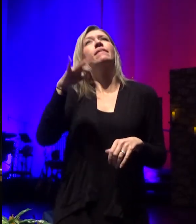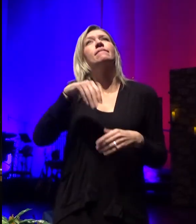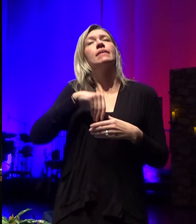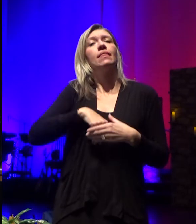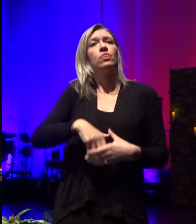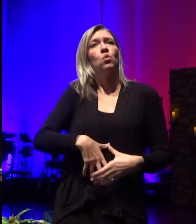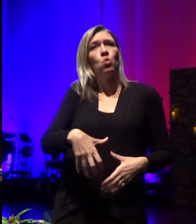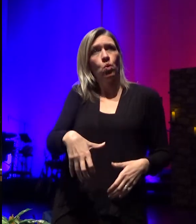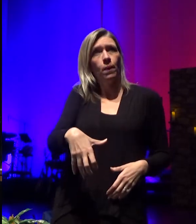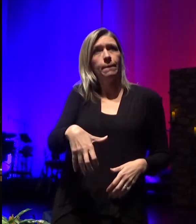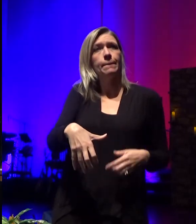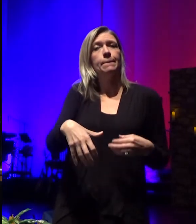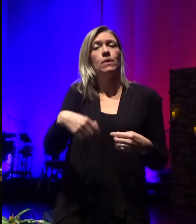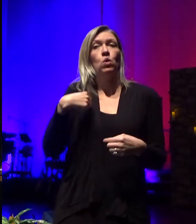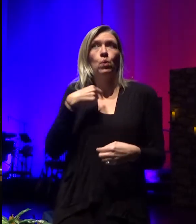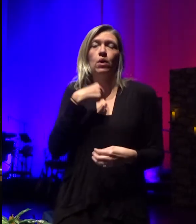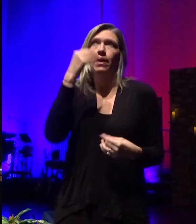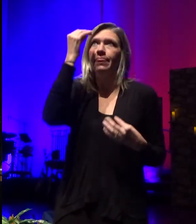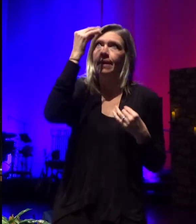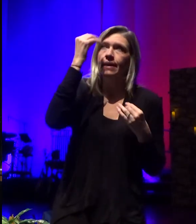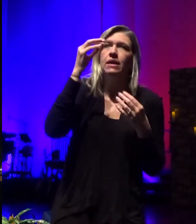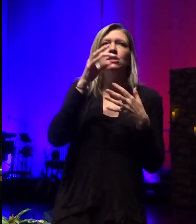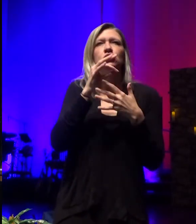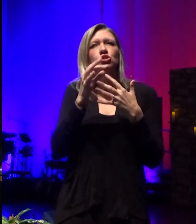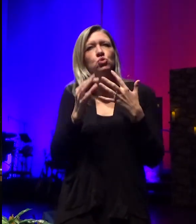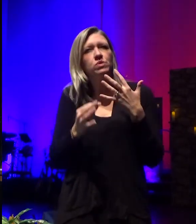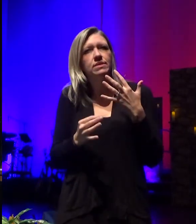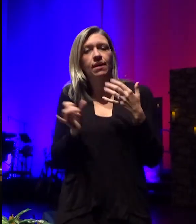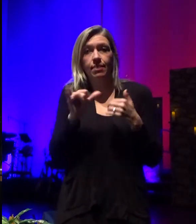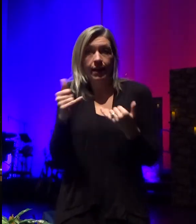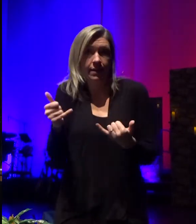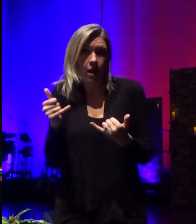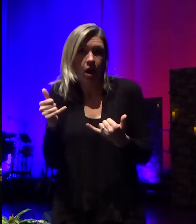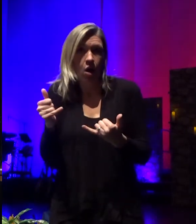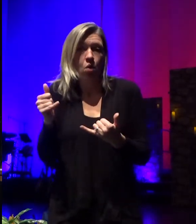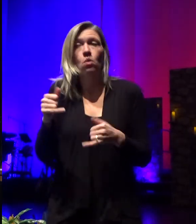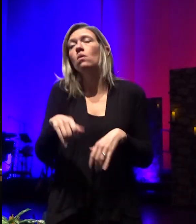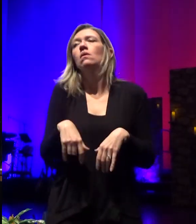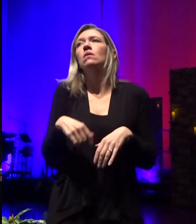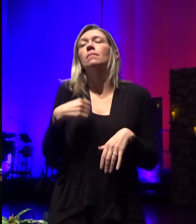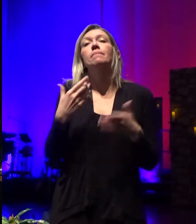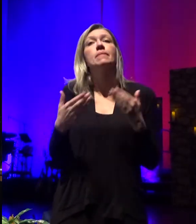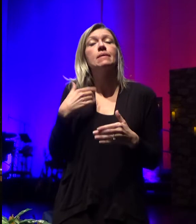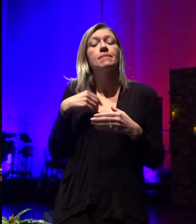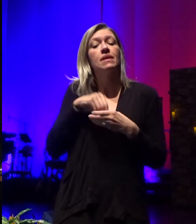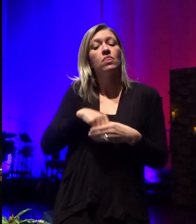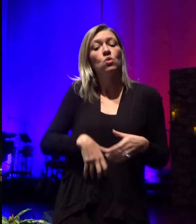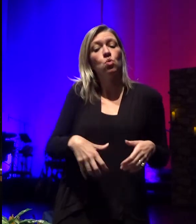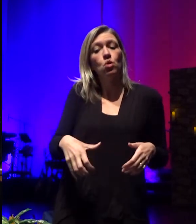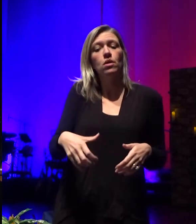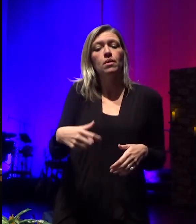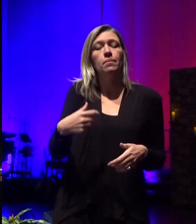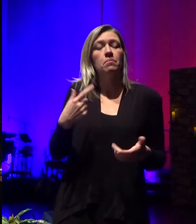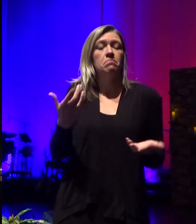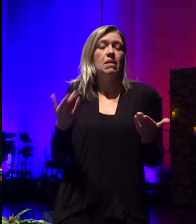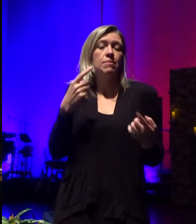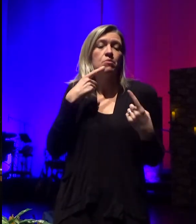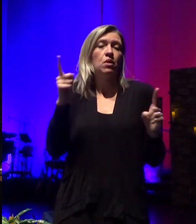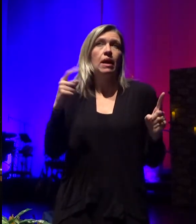were thinking and choosing as we do now, we might have proclaimed, I'm doing just fine.